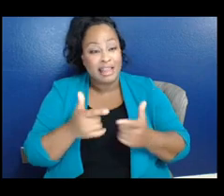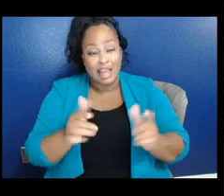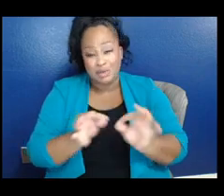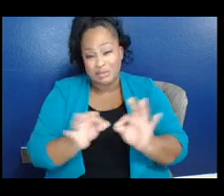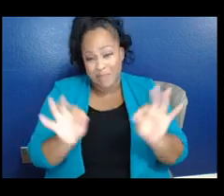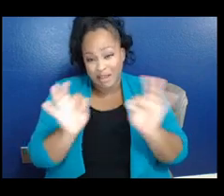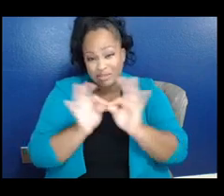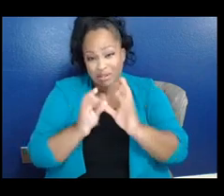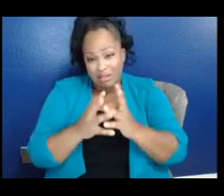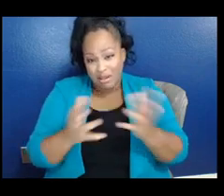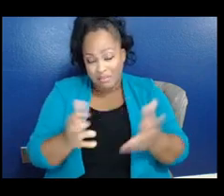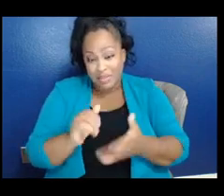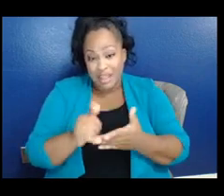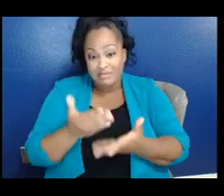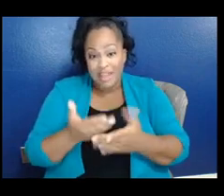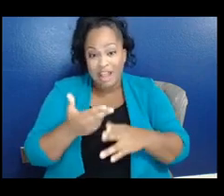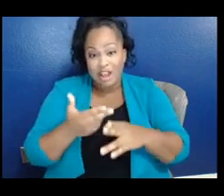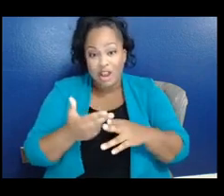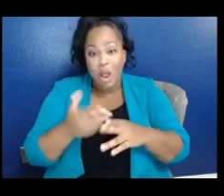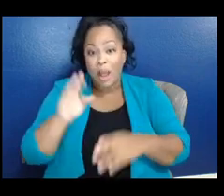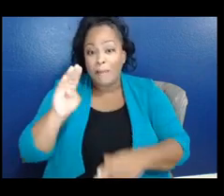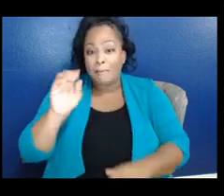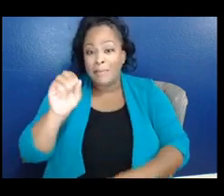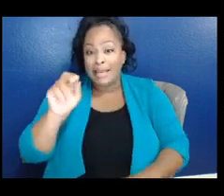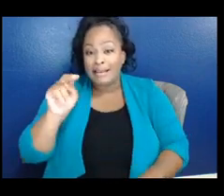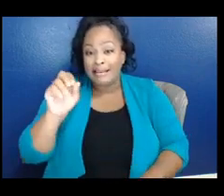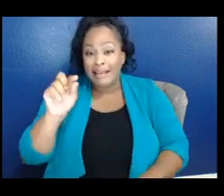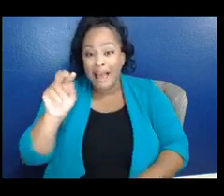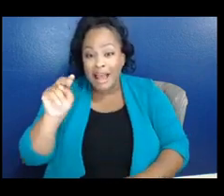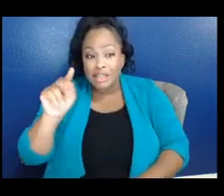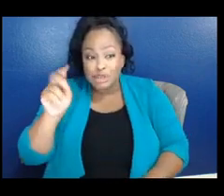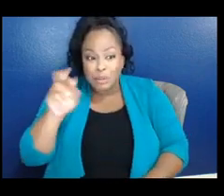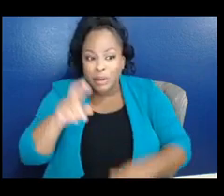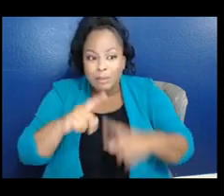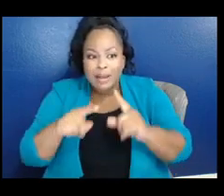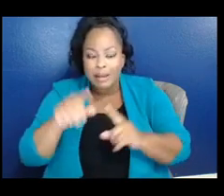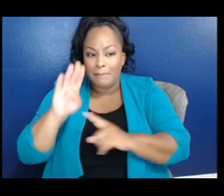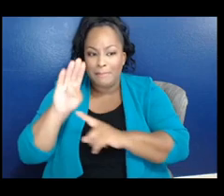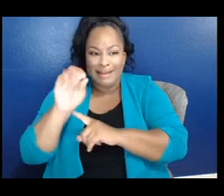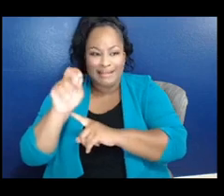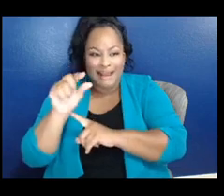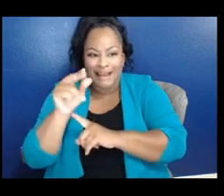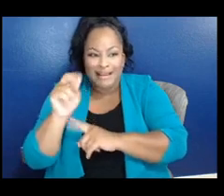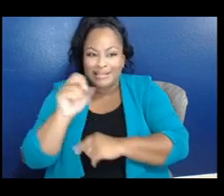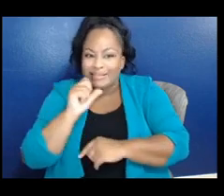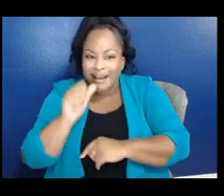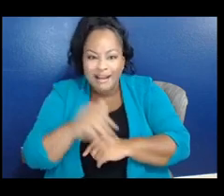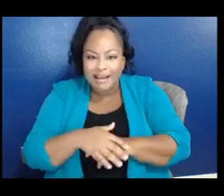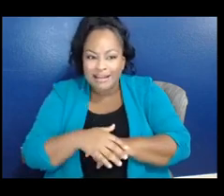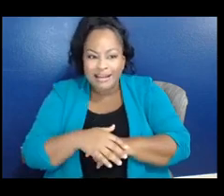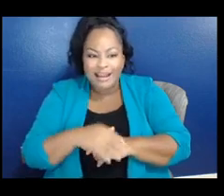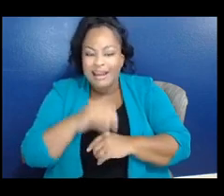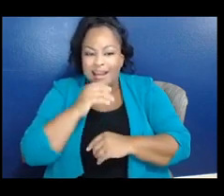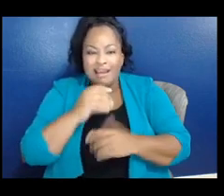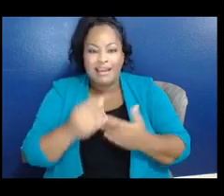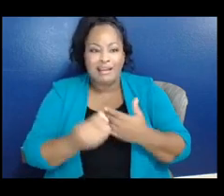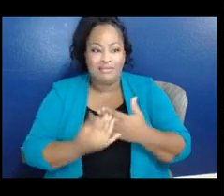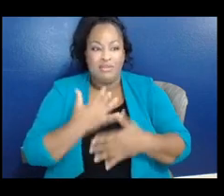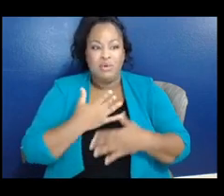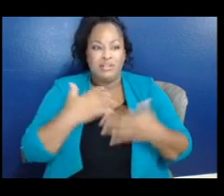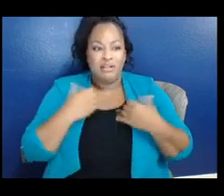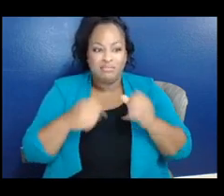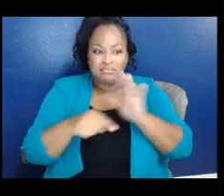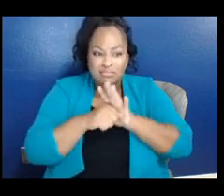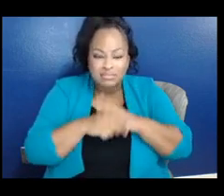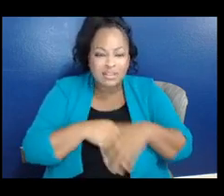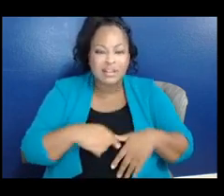language matters a lot. And the fact that it's called a benign tumor, but it's anything but benign. It's not benign on your health. It's not benign on